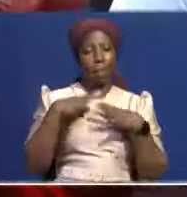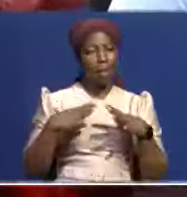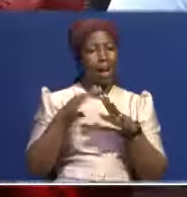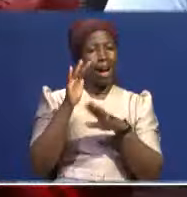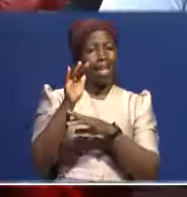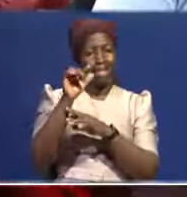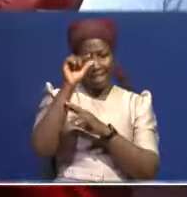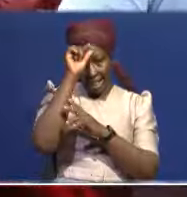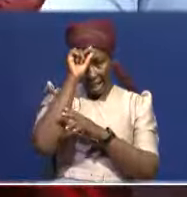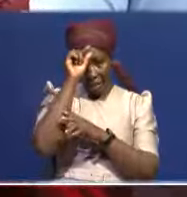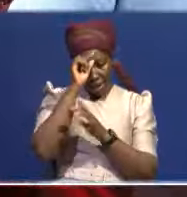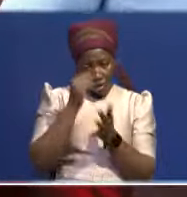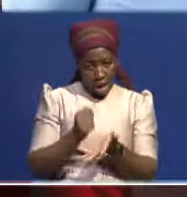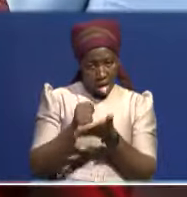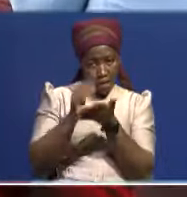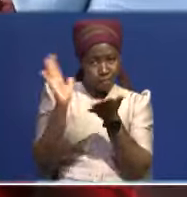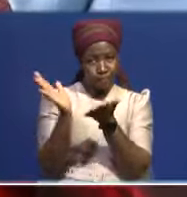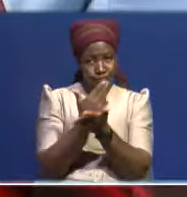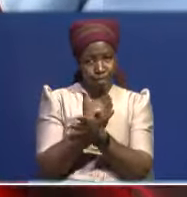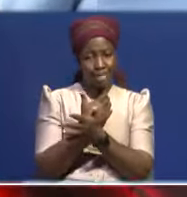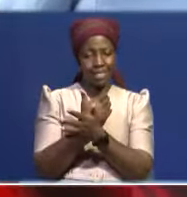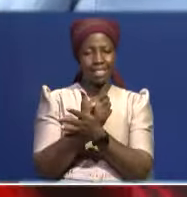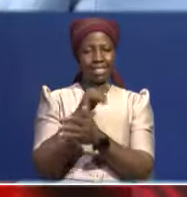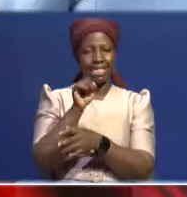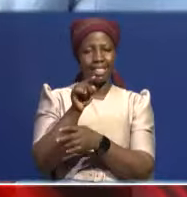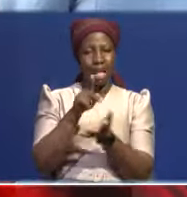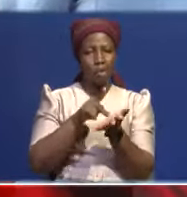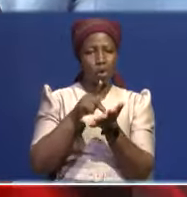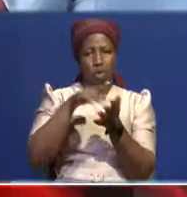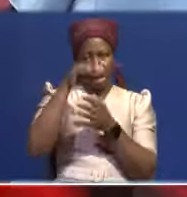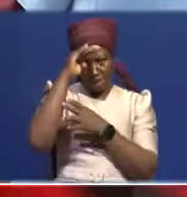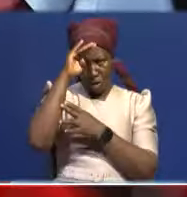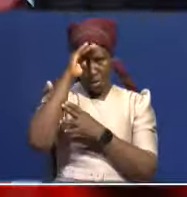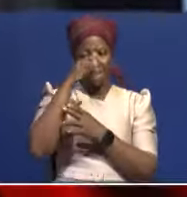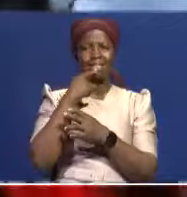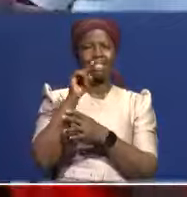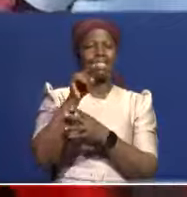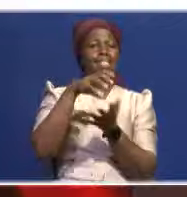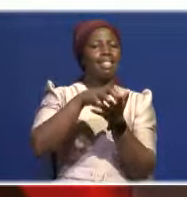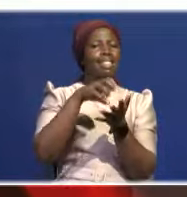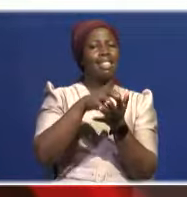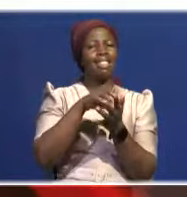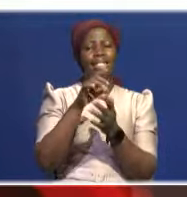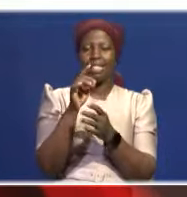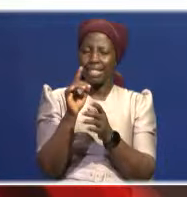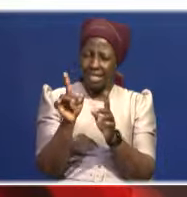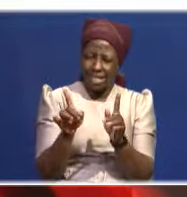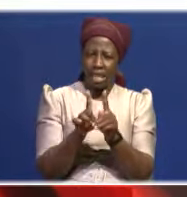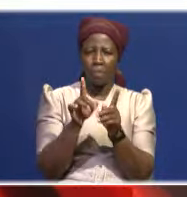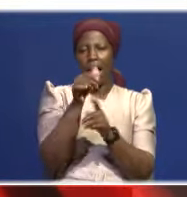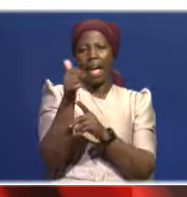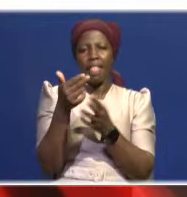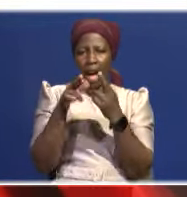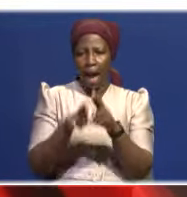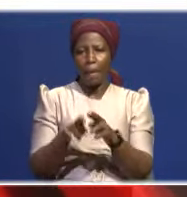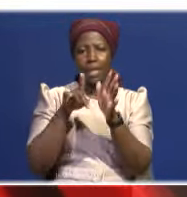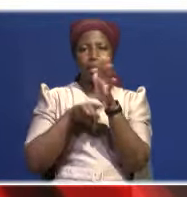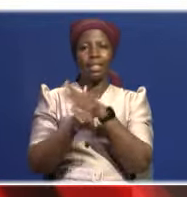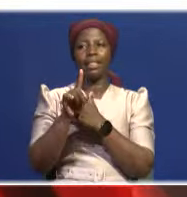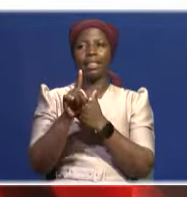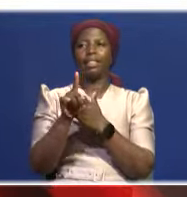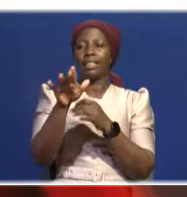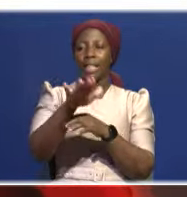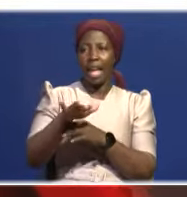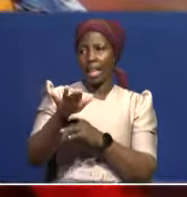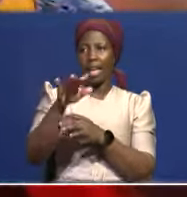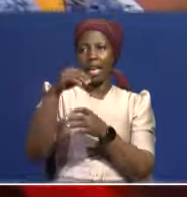substance abuse, saying the incident is the fifth that has occurred in the area within one month. Brother, it really